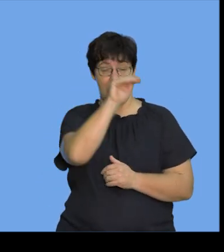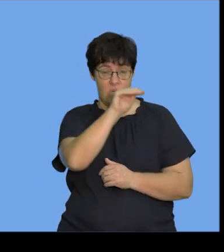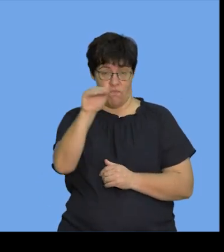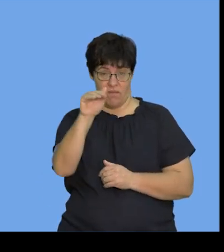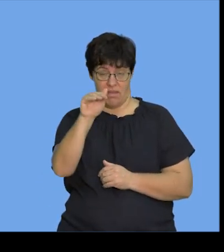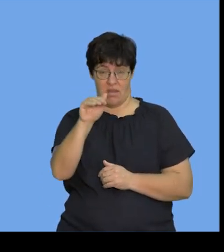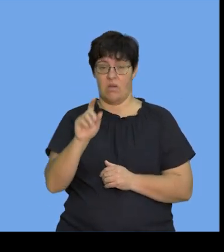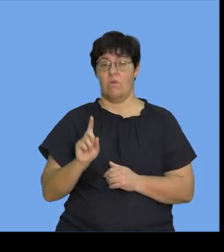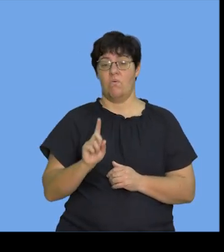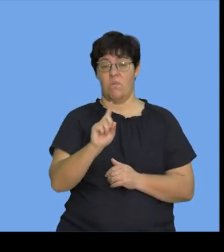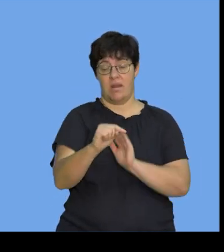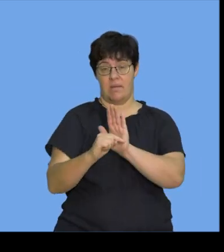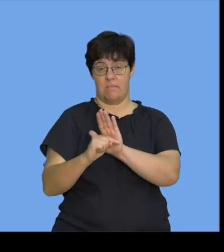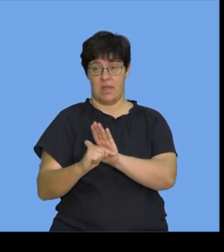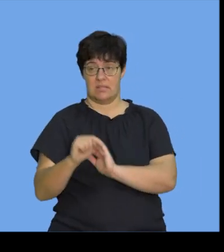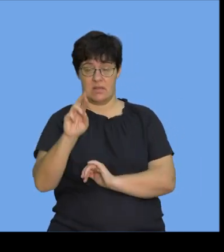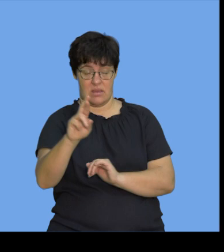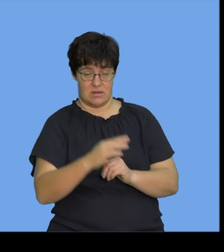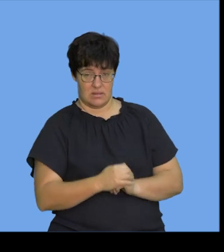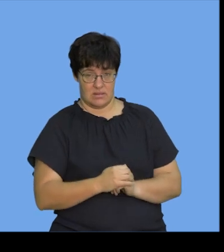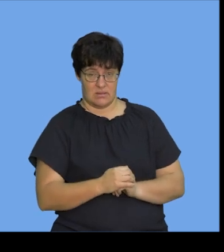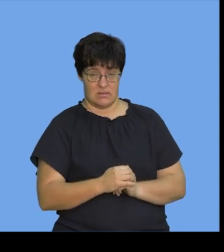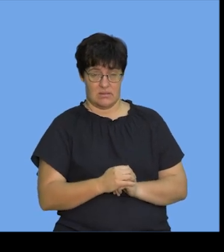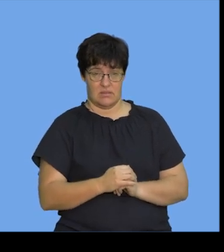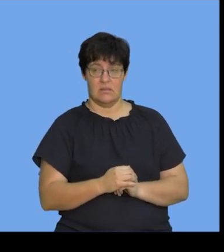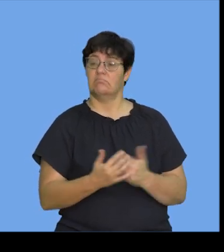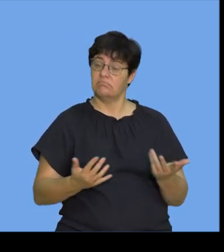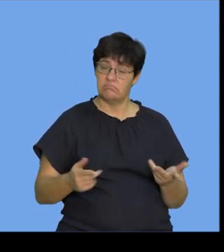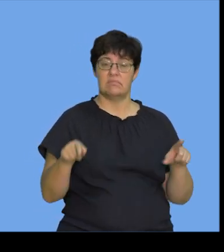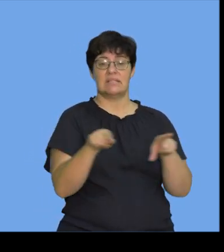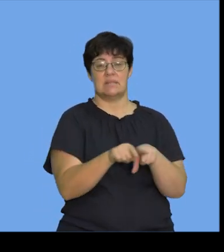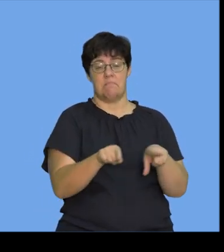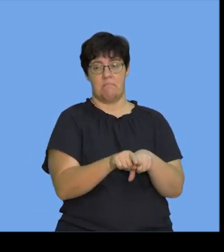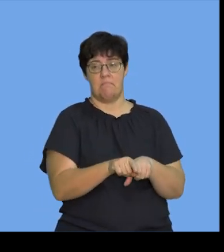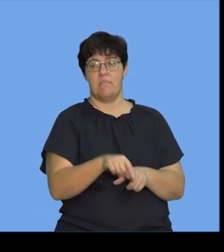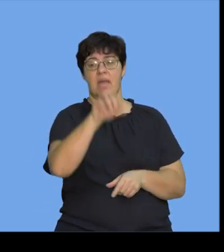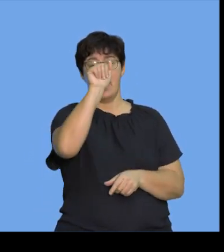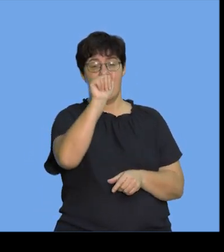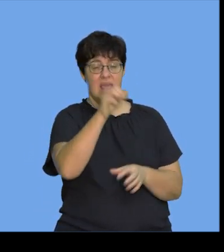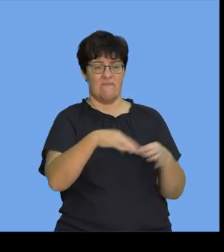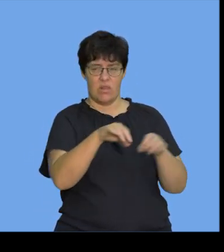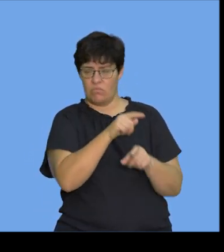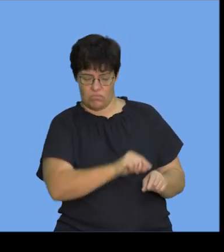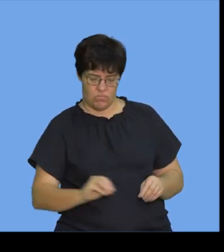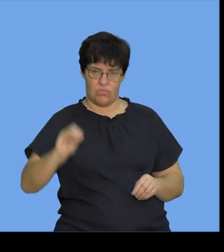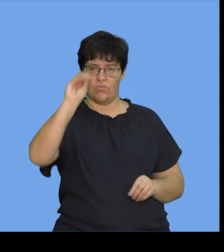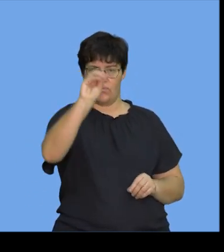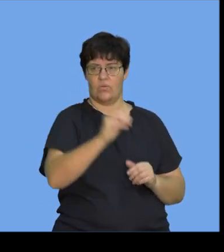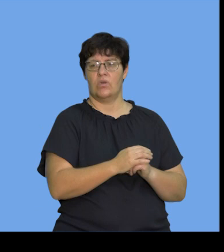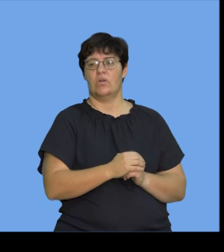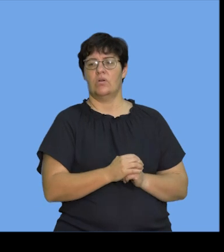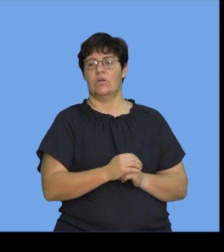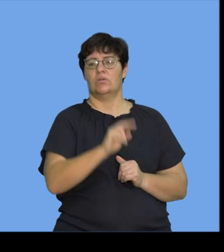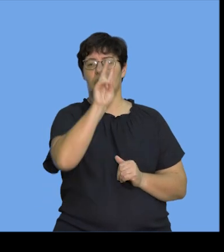1 minus R, excuse me, which is equals to the A value we just said is 2 into 1